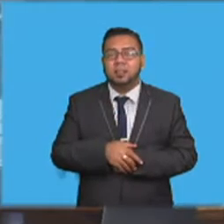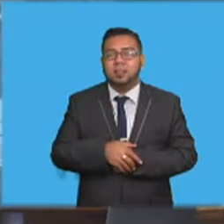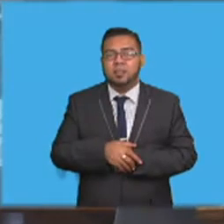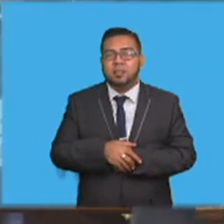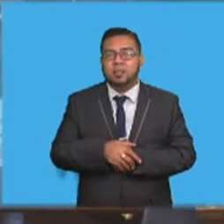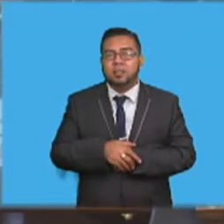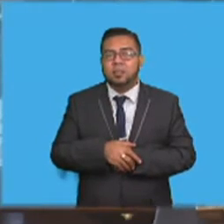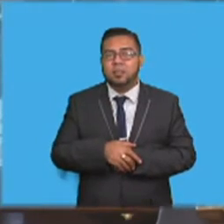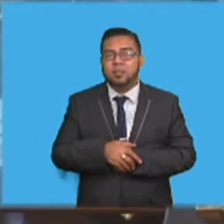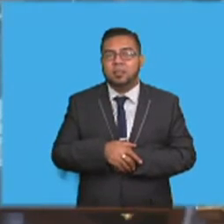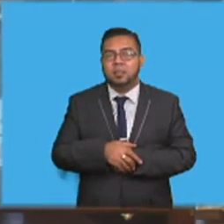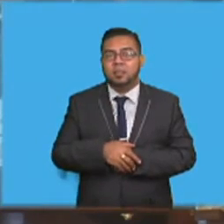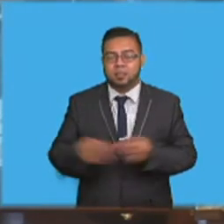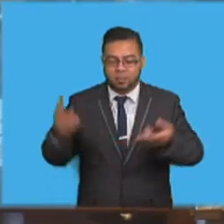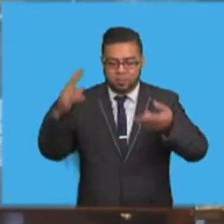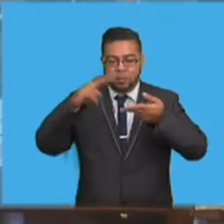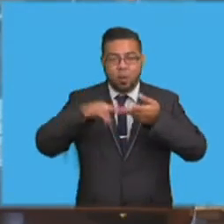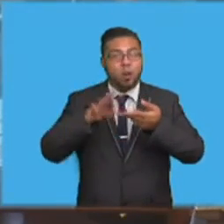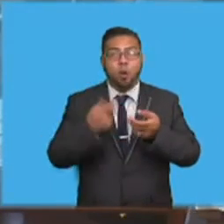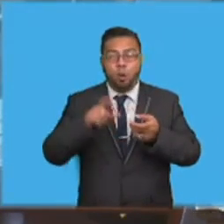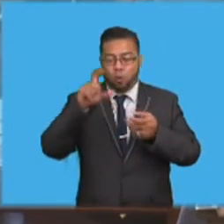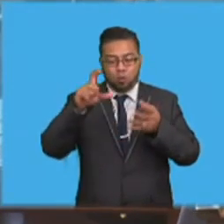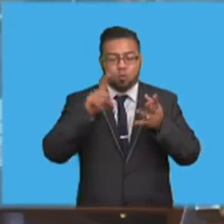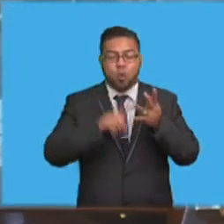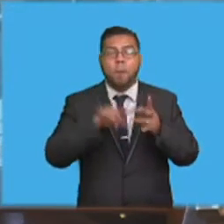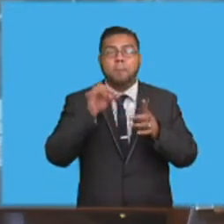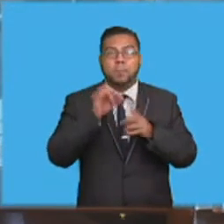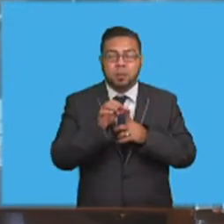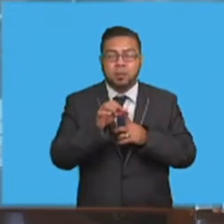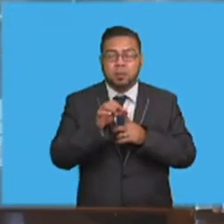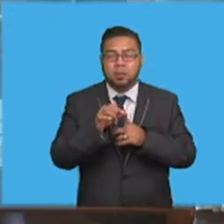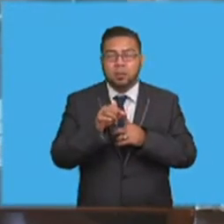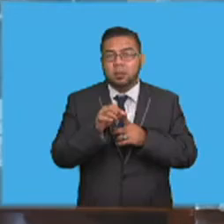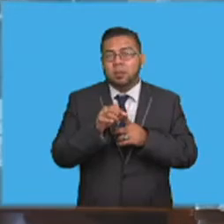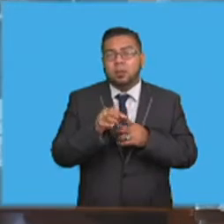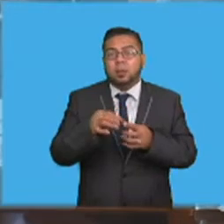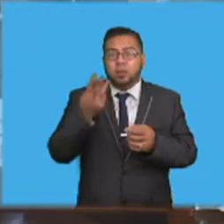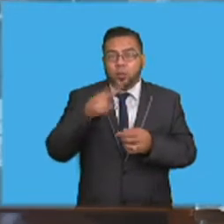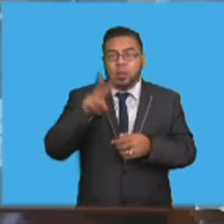Conference in June or COP23 in November of last year.